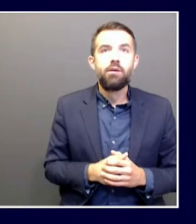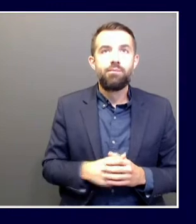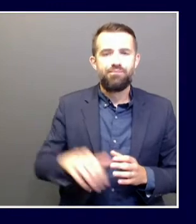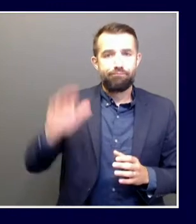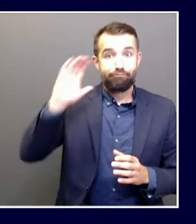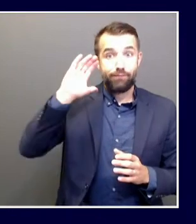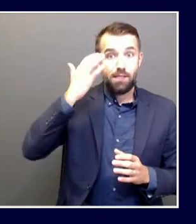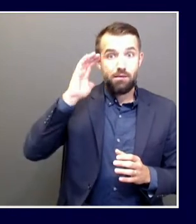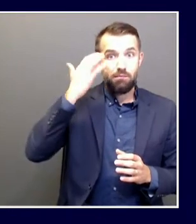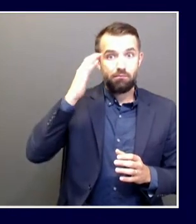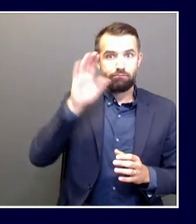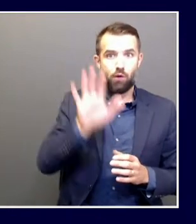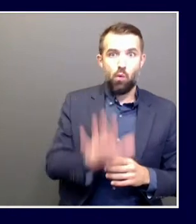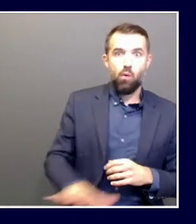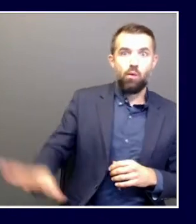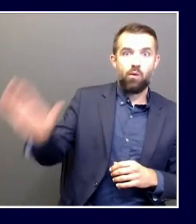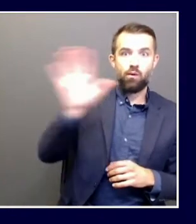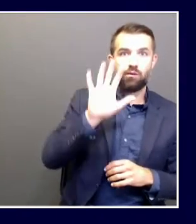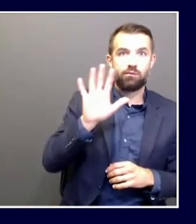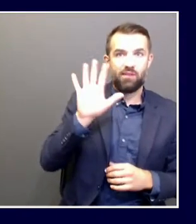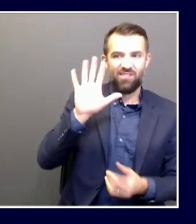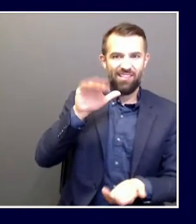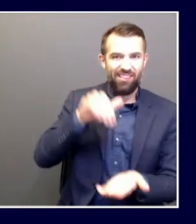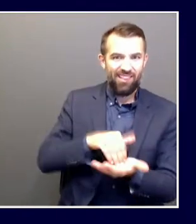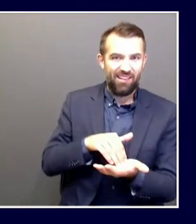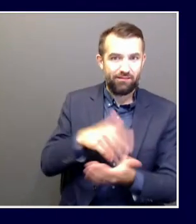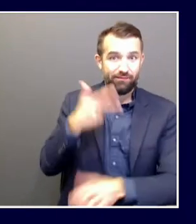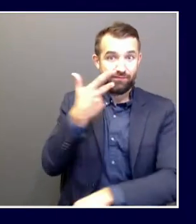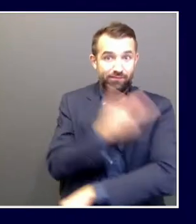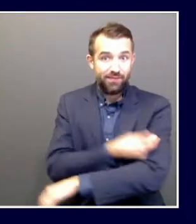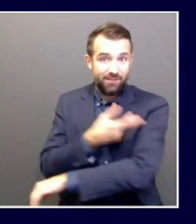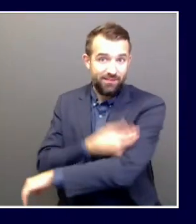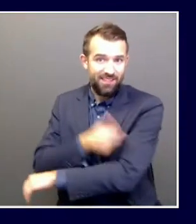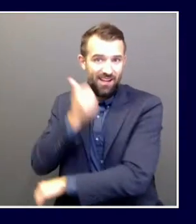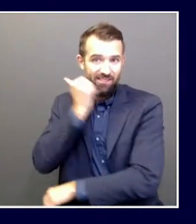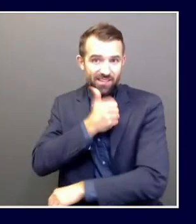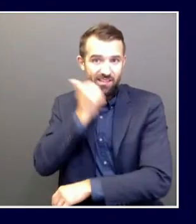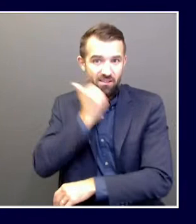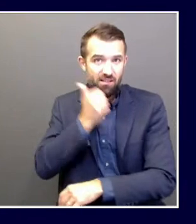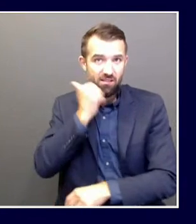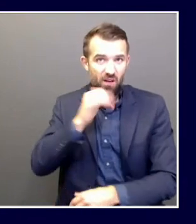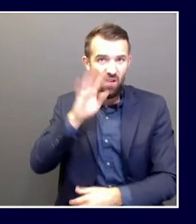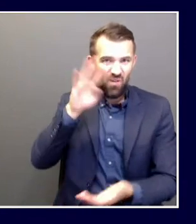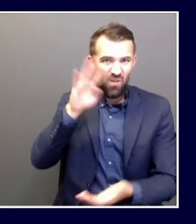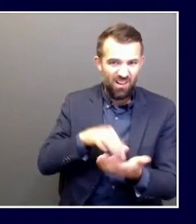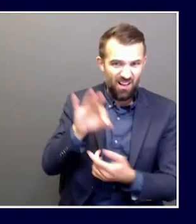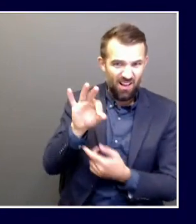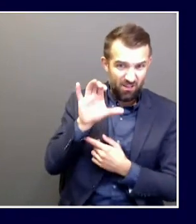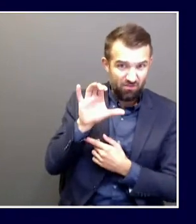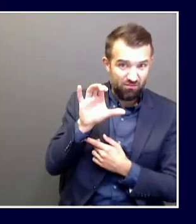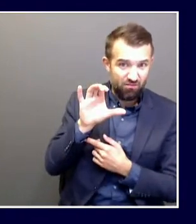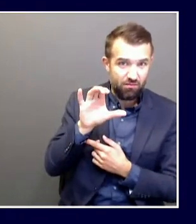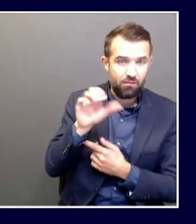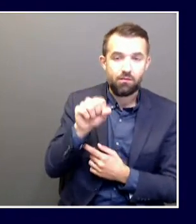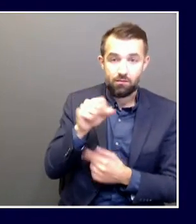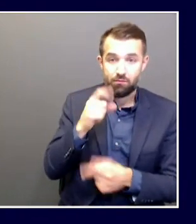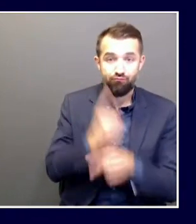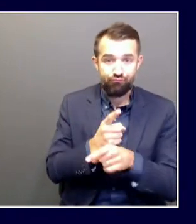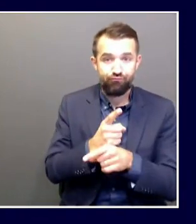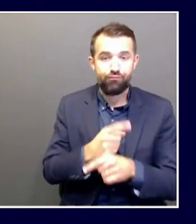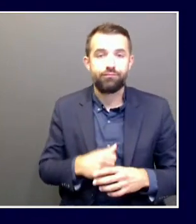5,000 doses per day. Did I hear that right? 4,900? Yep, 4,900. That's correct. And